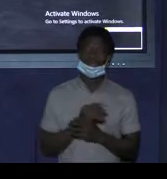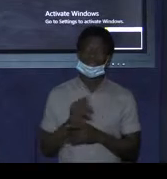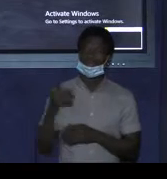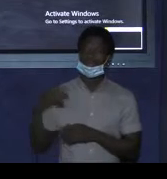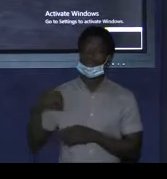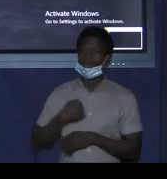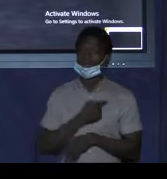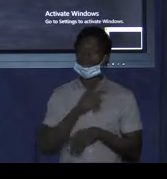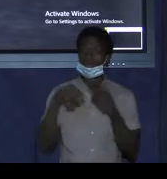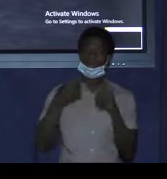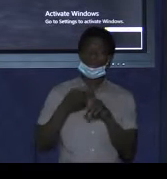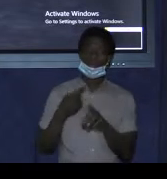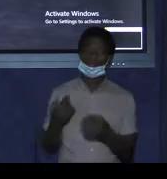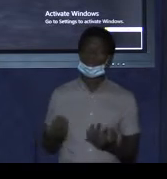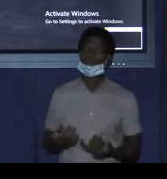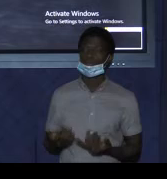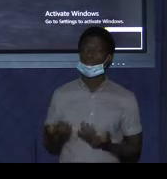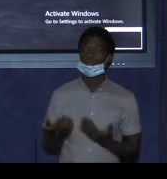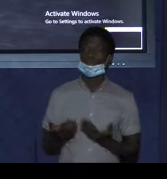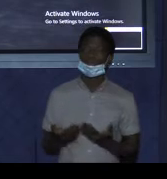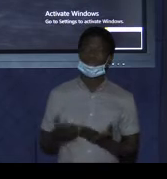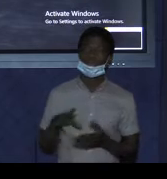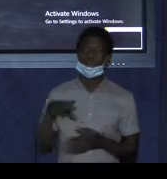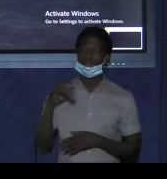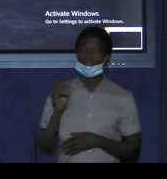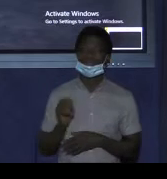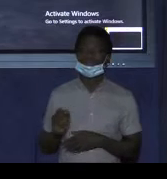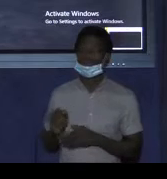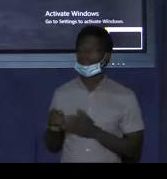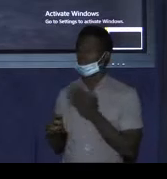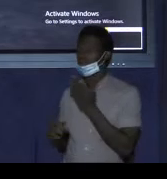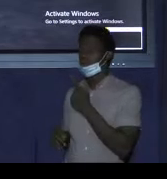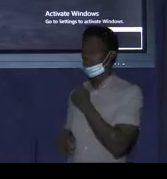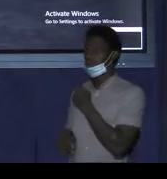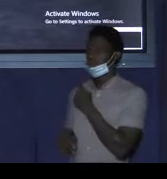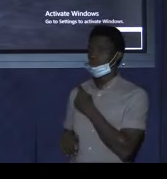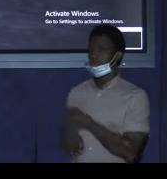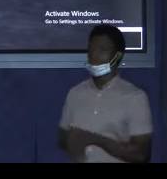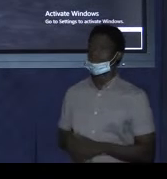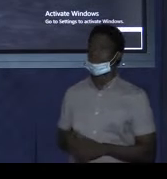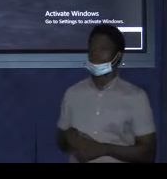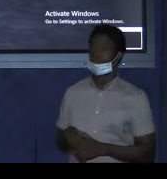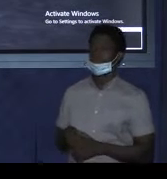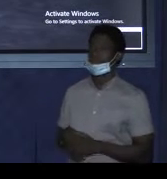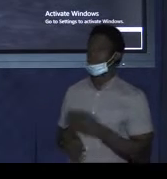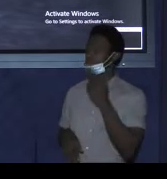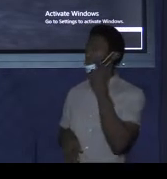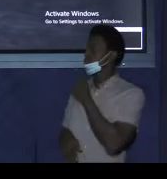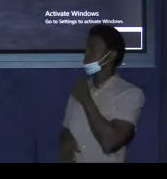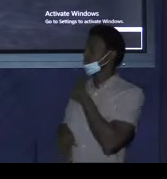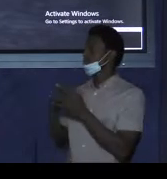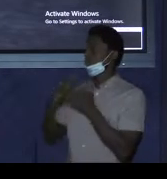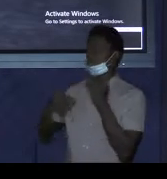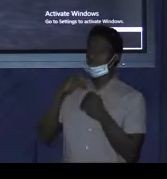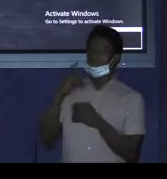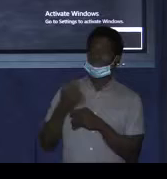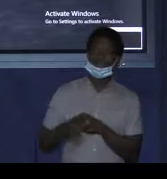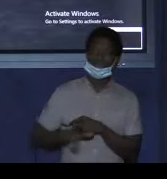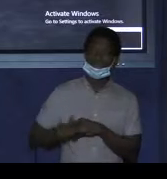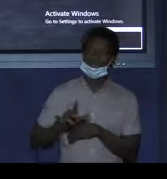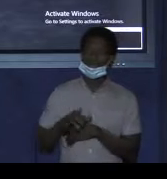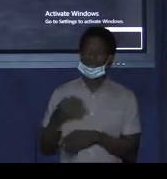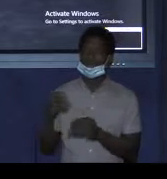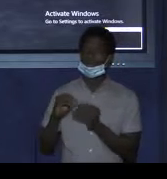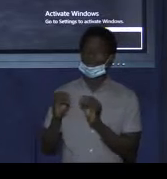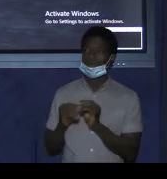see where we go from here. Let me select a pen here. Now, what are the common